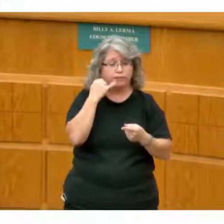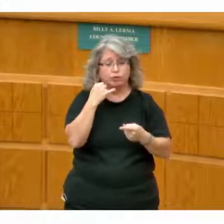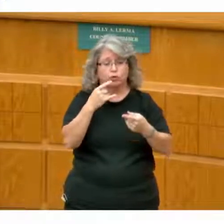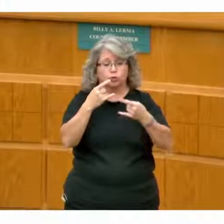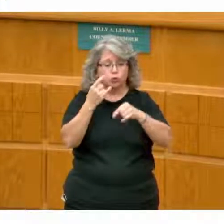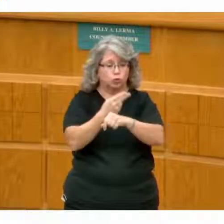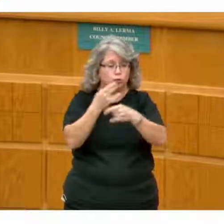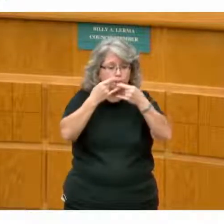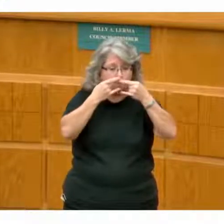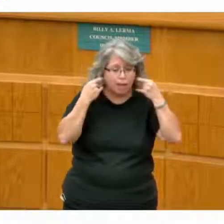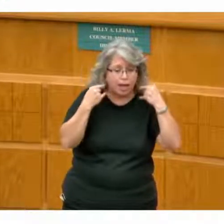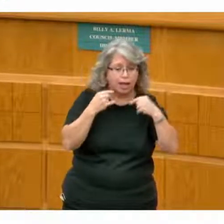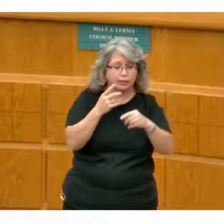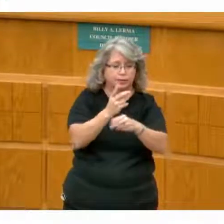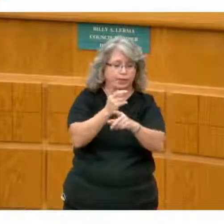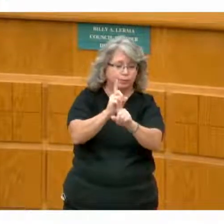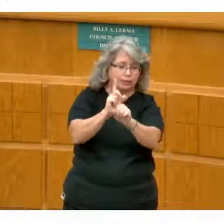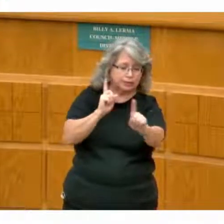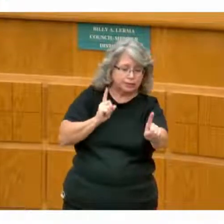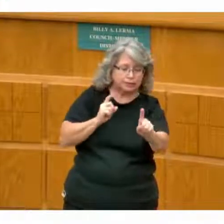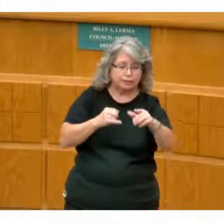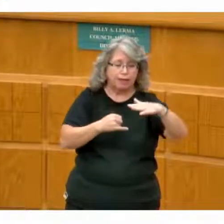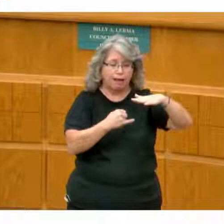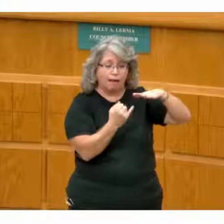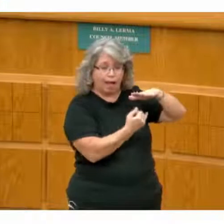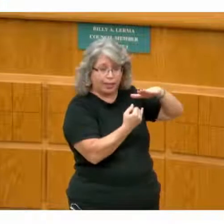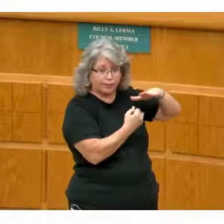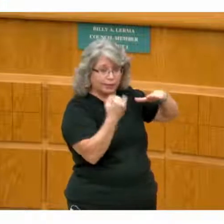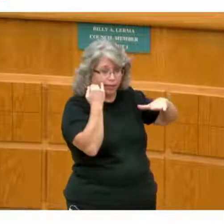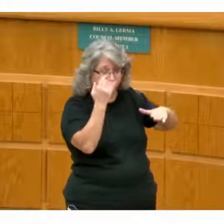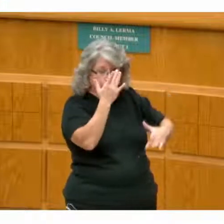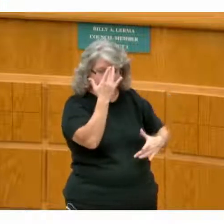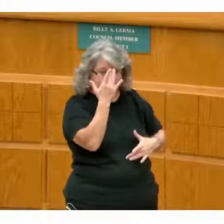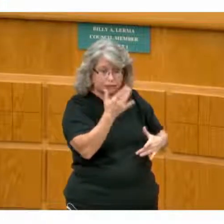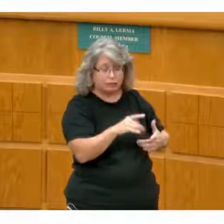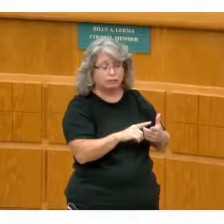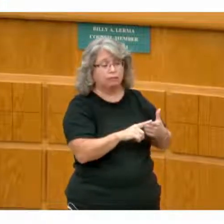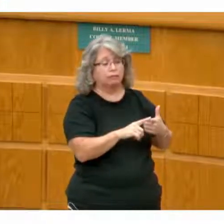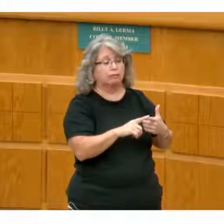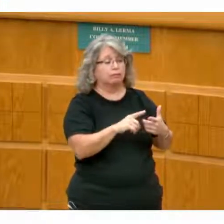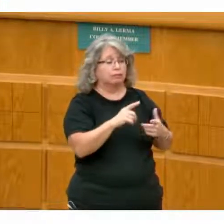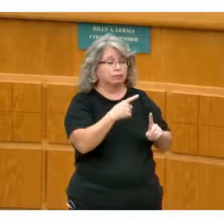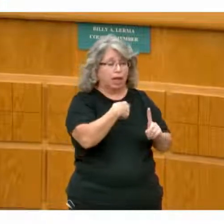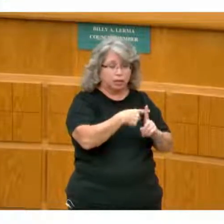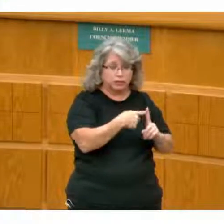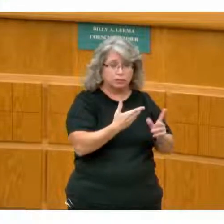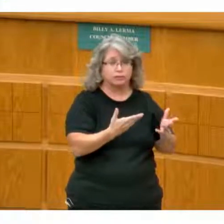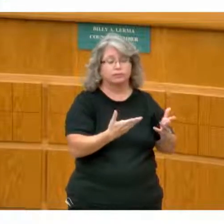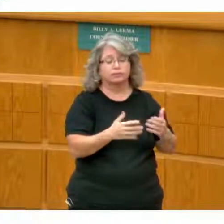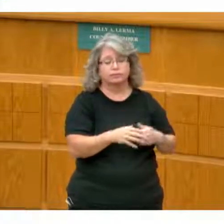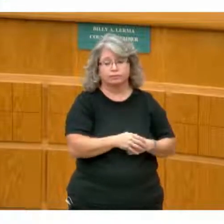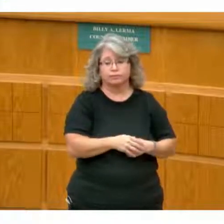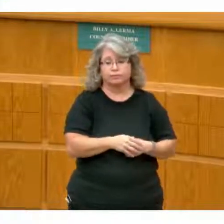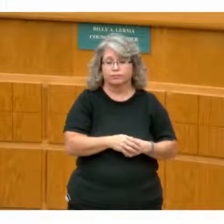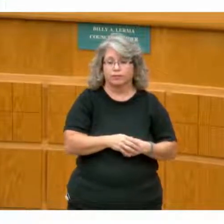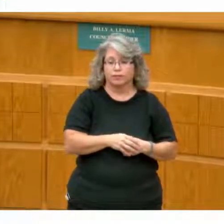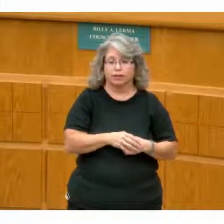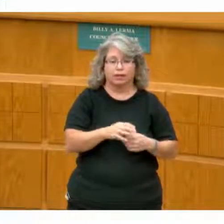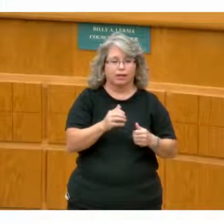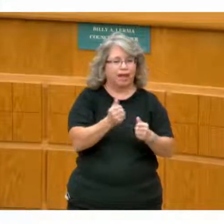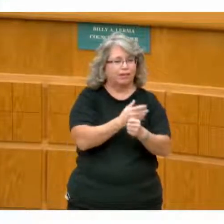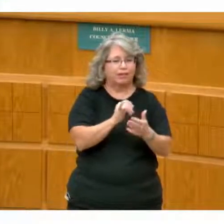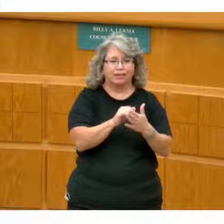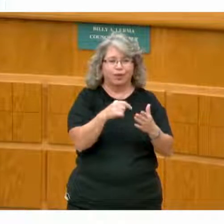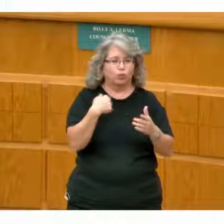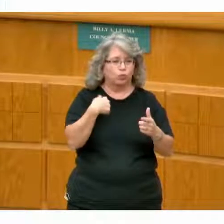by isolating if you're exposed to COVID or if you test positive, all those things that we've done in the past to control